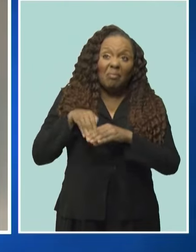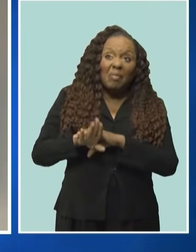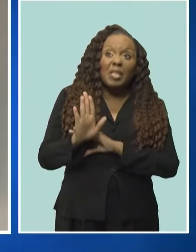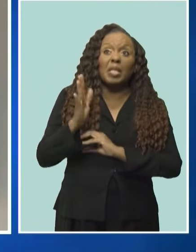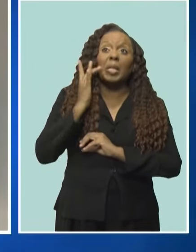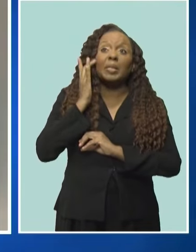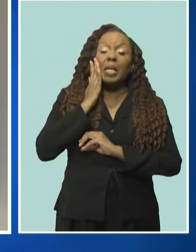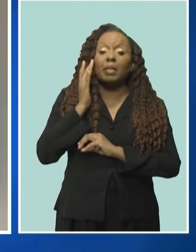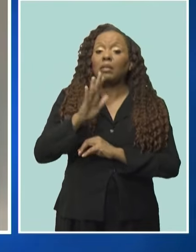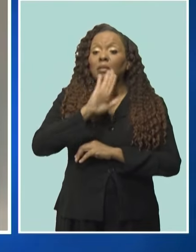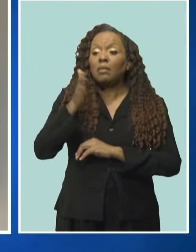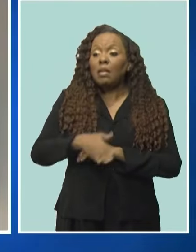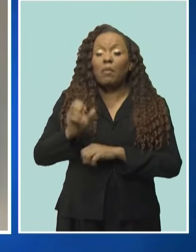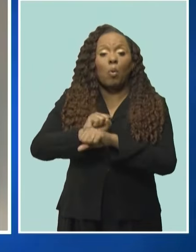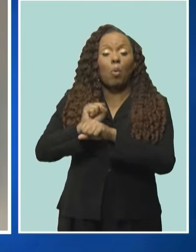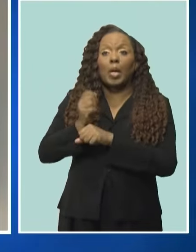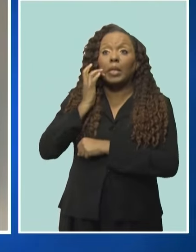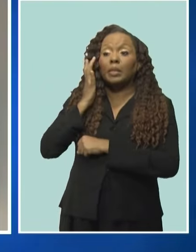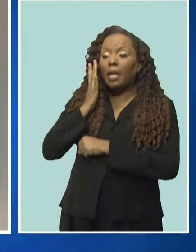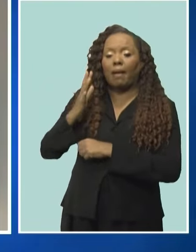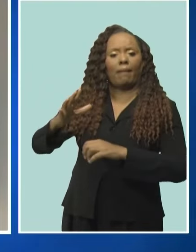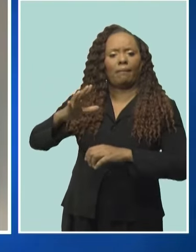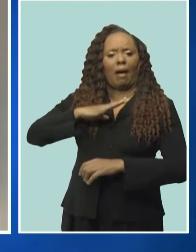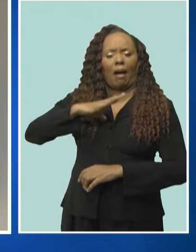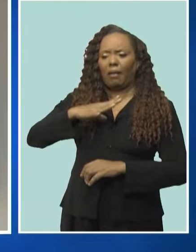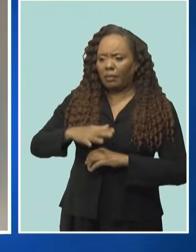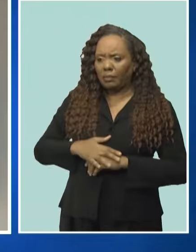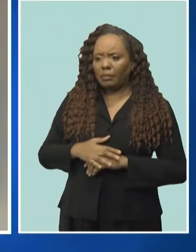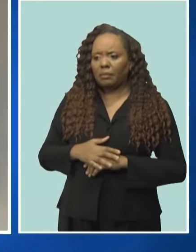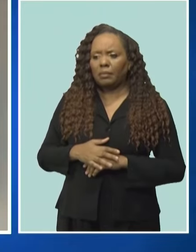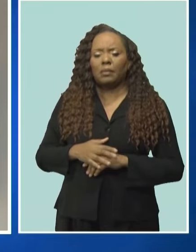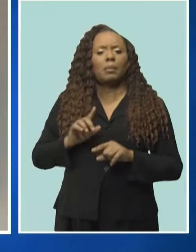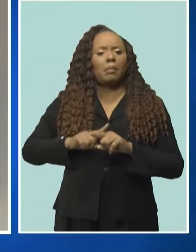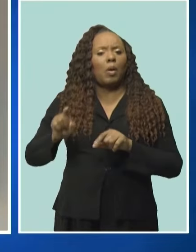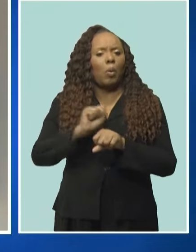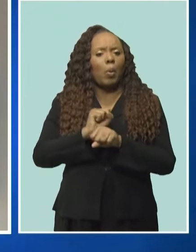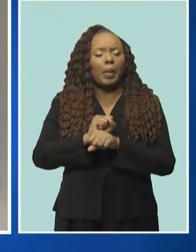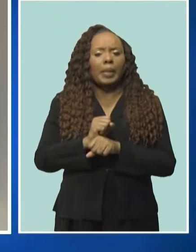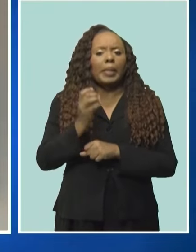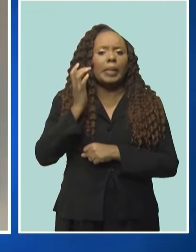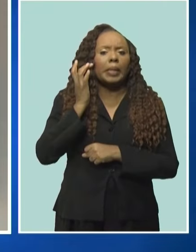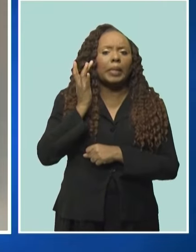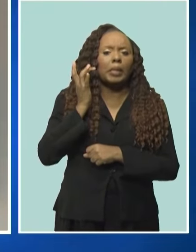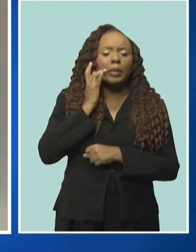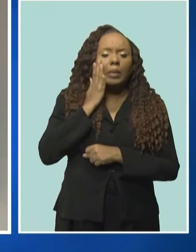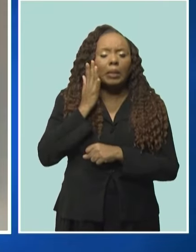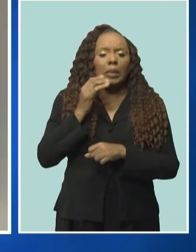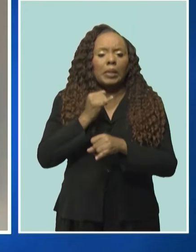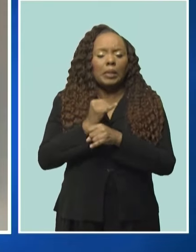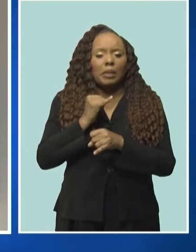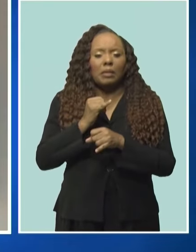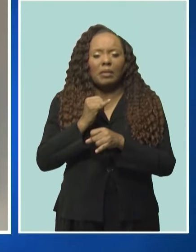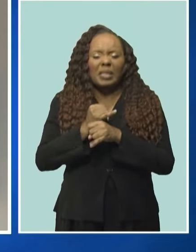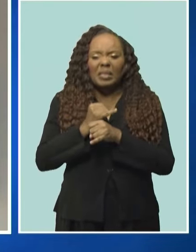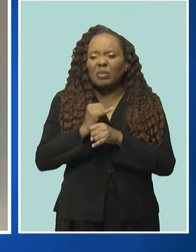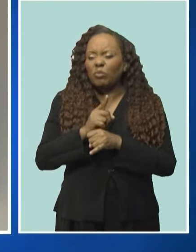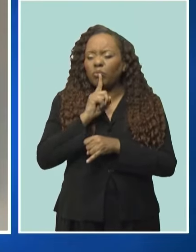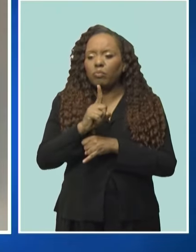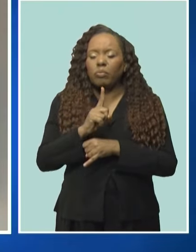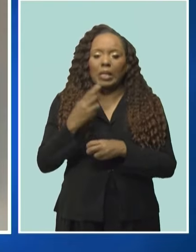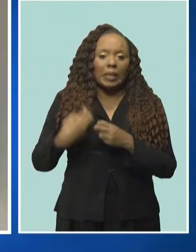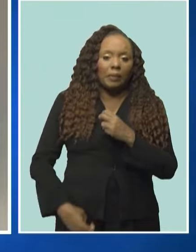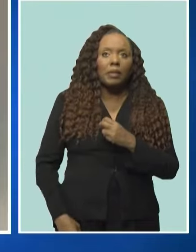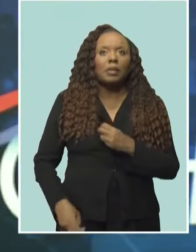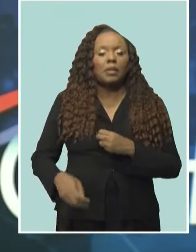the right attitude. Hospitality is it's a demanding industry, and they need that passion. So we're open-minded in